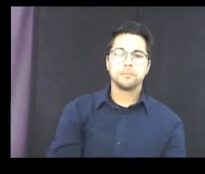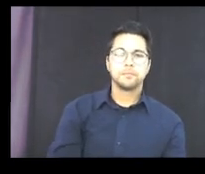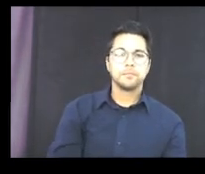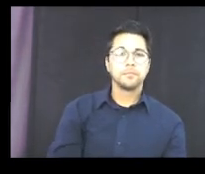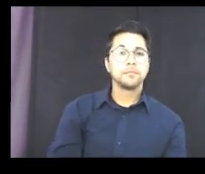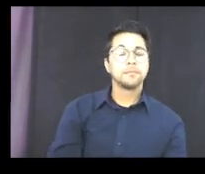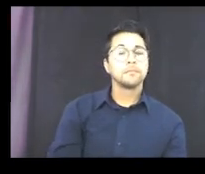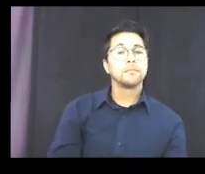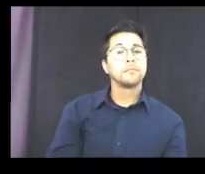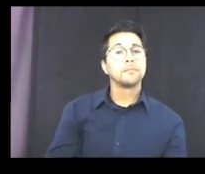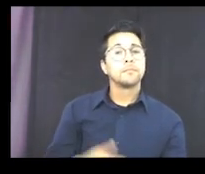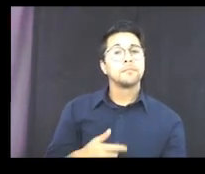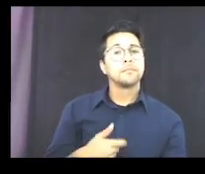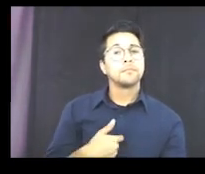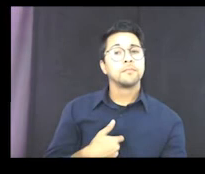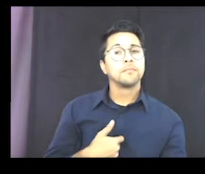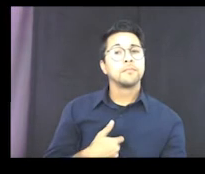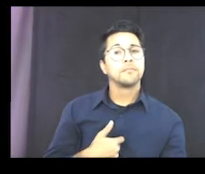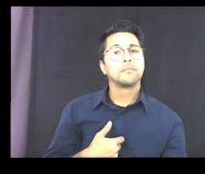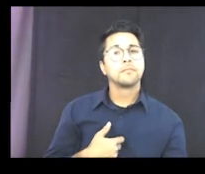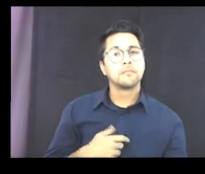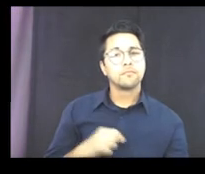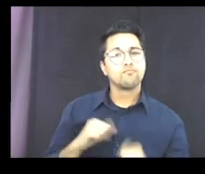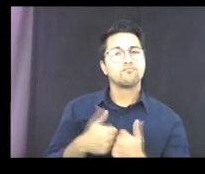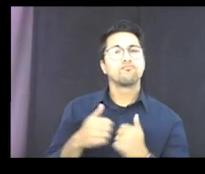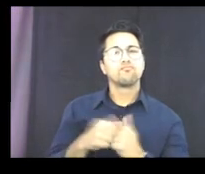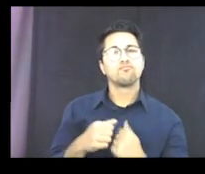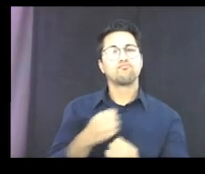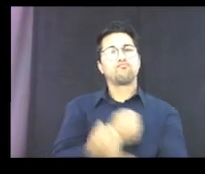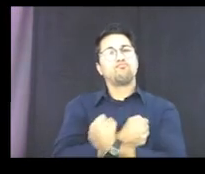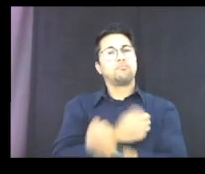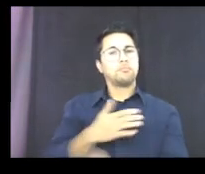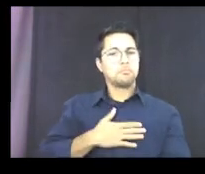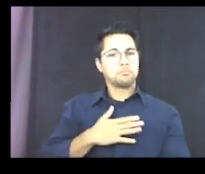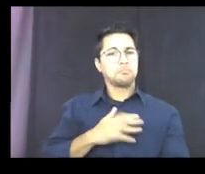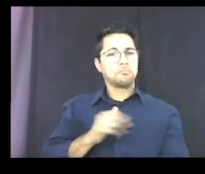Find challenge in hugging my own self and